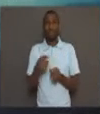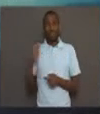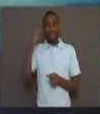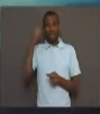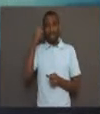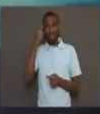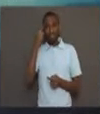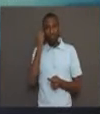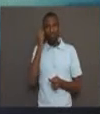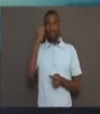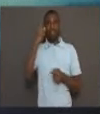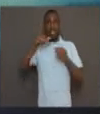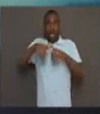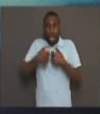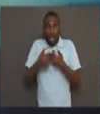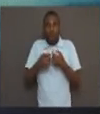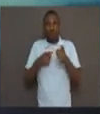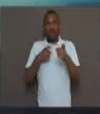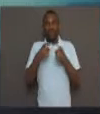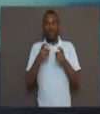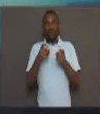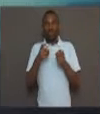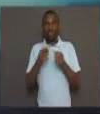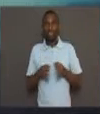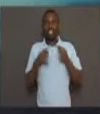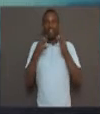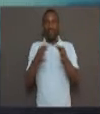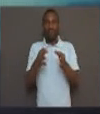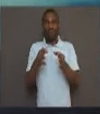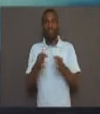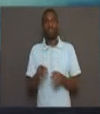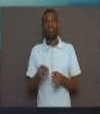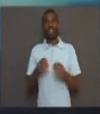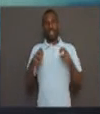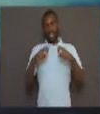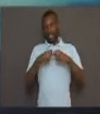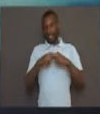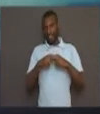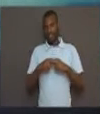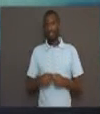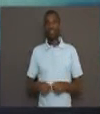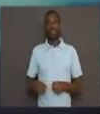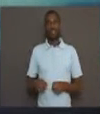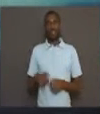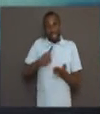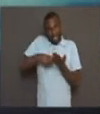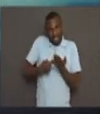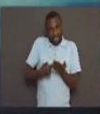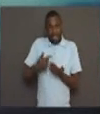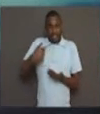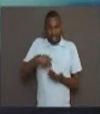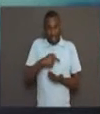understand how to control the flow of electricity so that